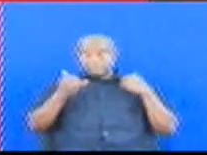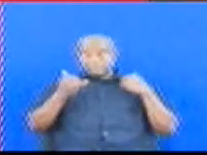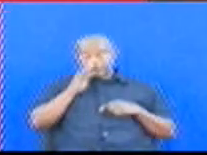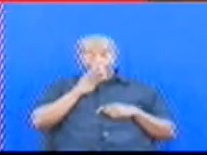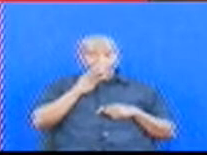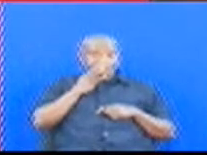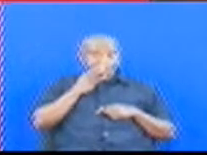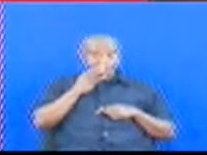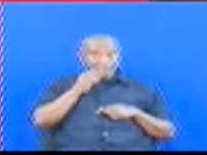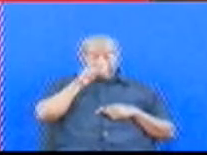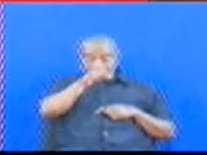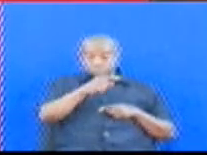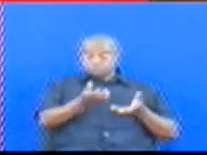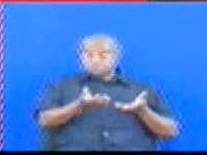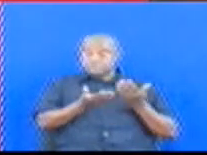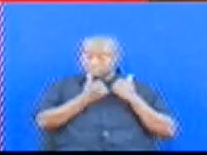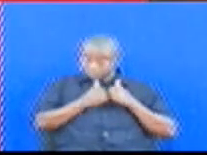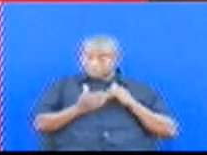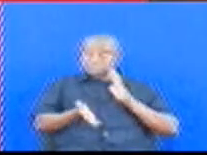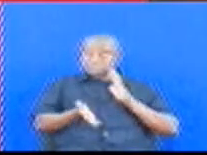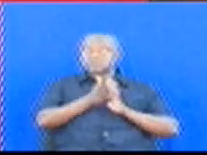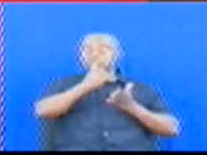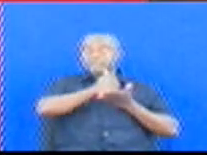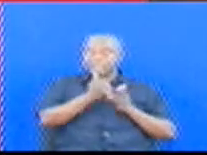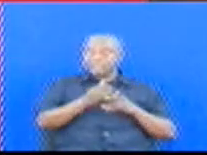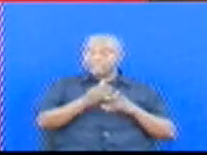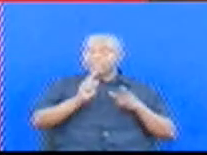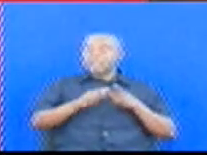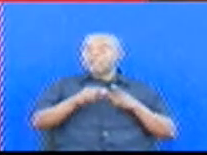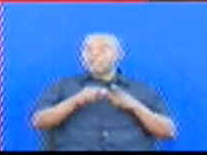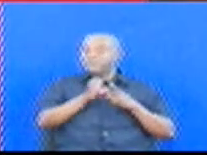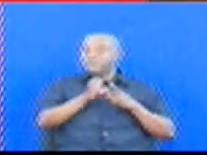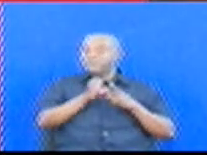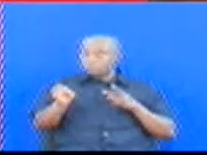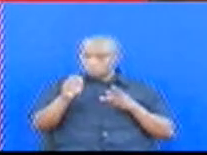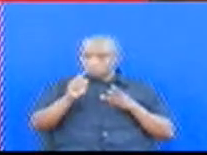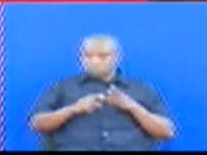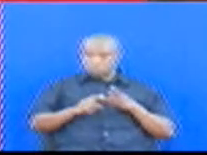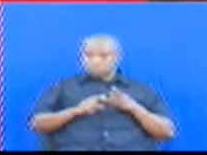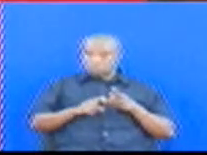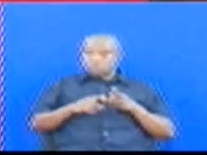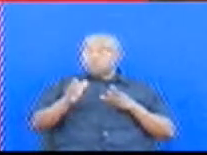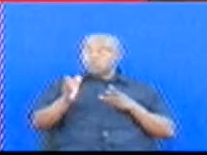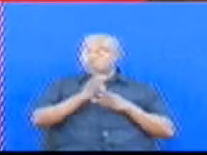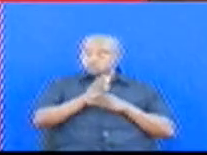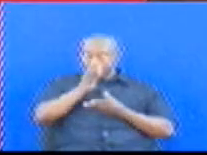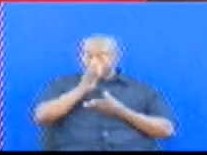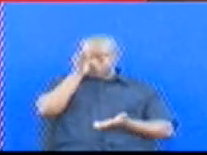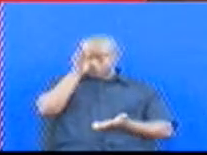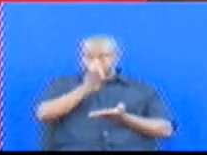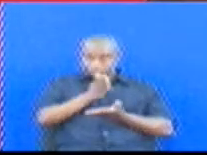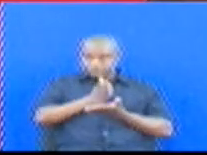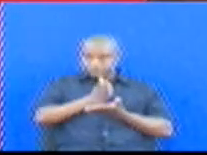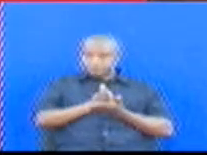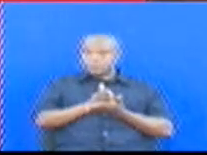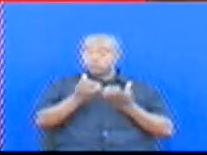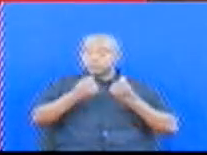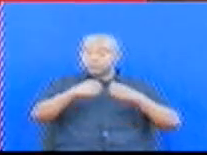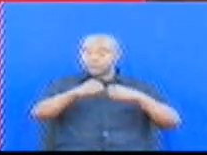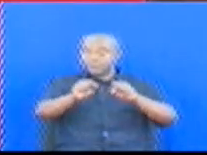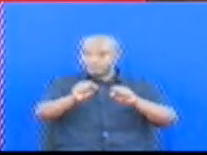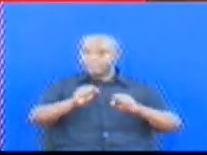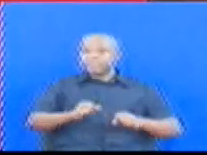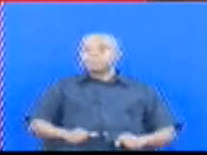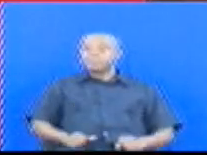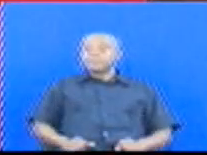of department, sections or units as may be necessary for effective function of and